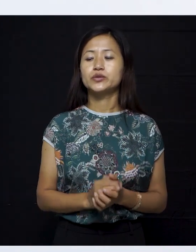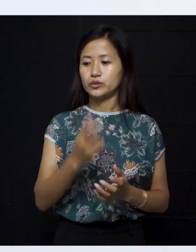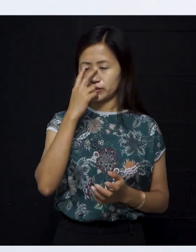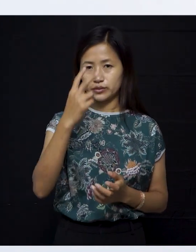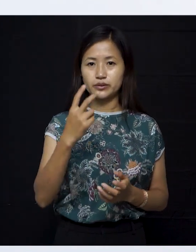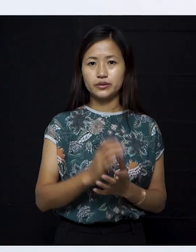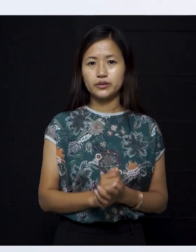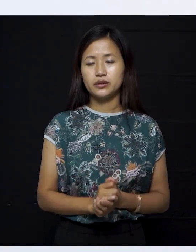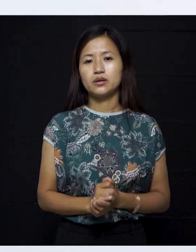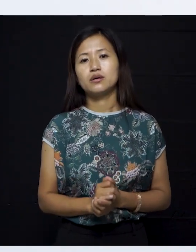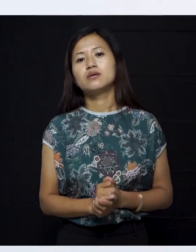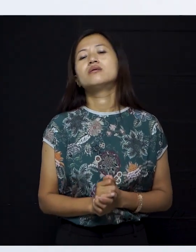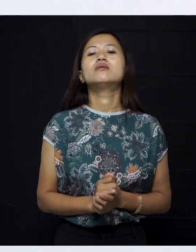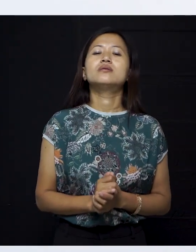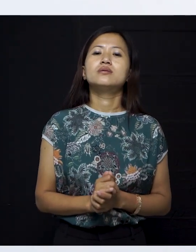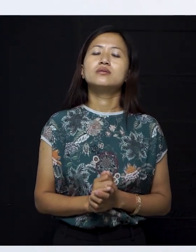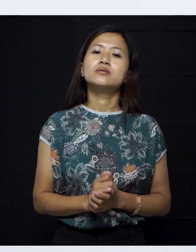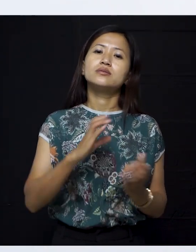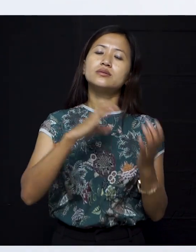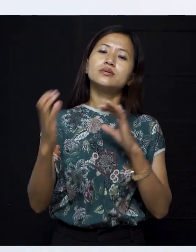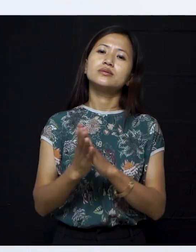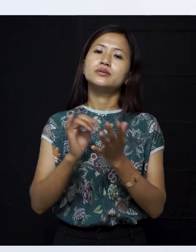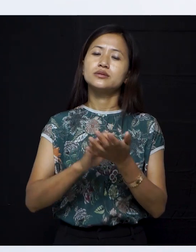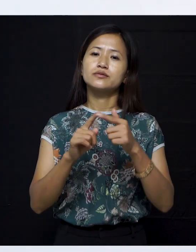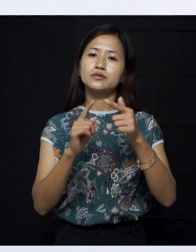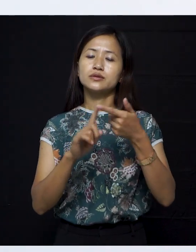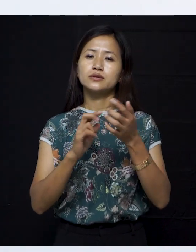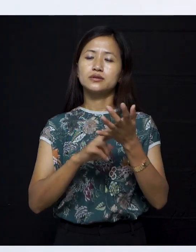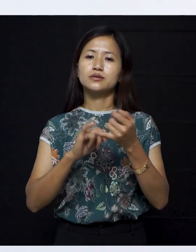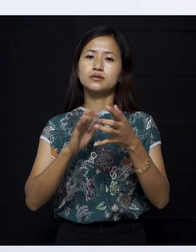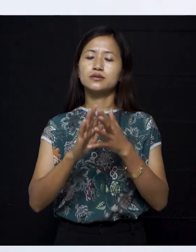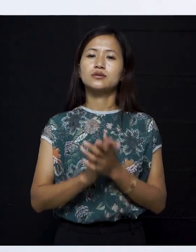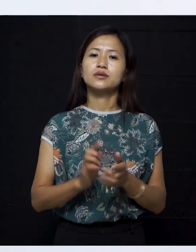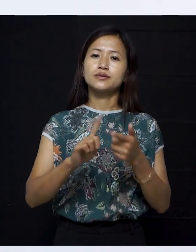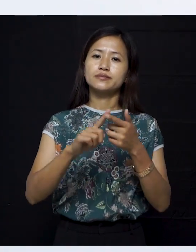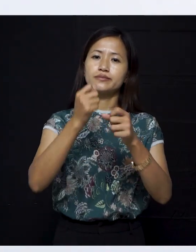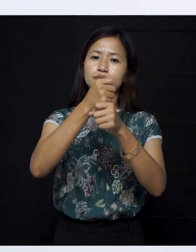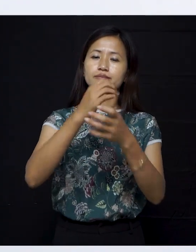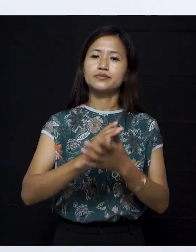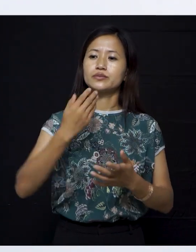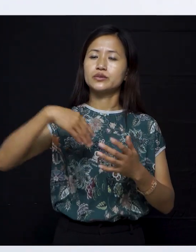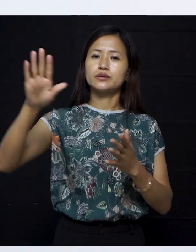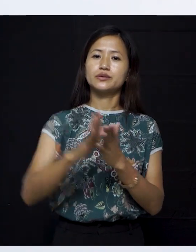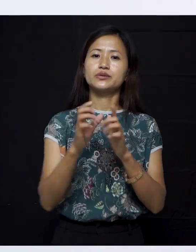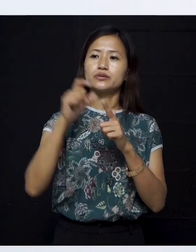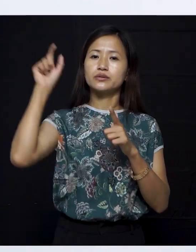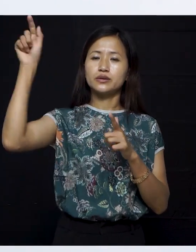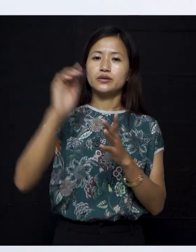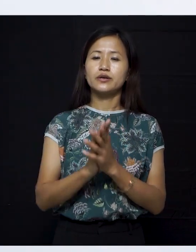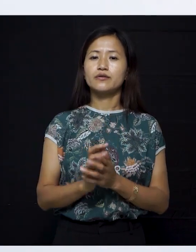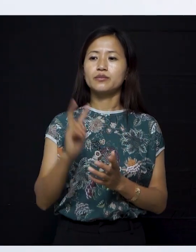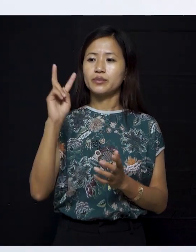see finite verbs will be the verbs that changes with the change of tense. I'll give you an example. I went to Delhi for